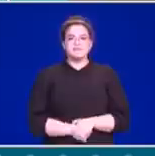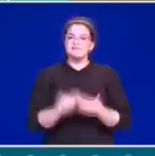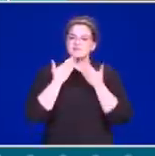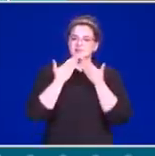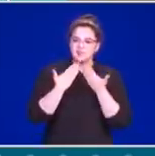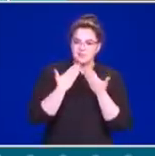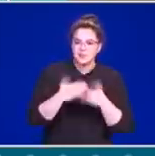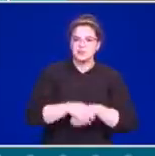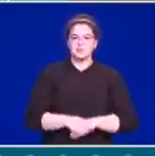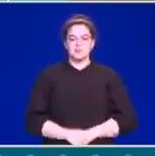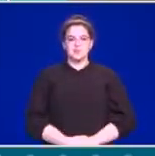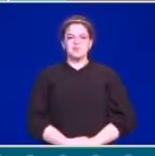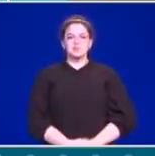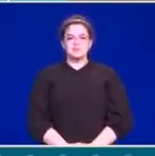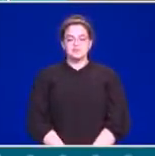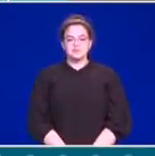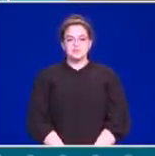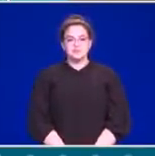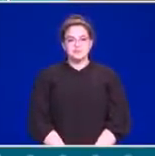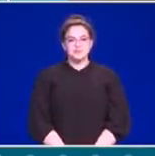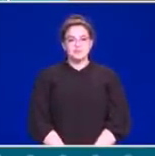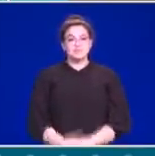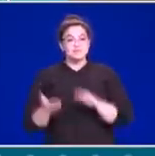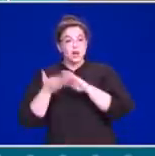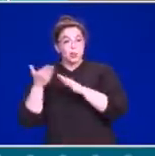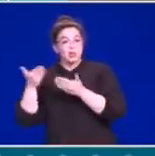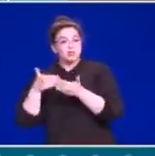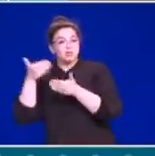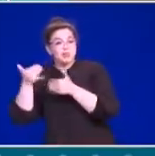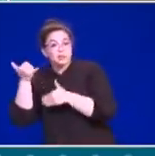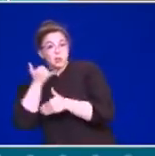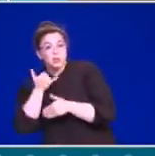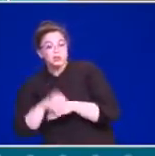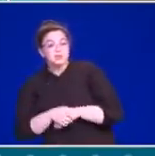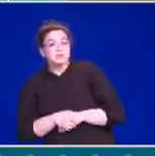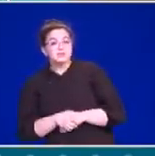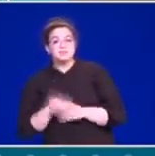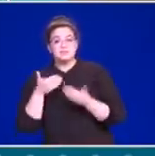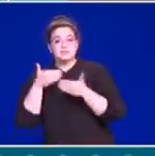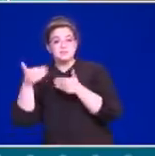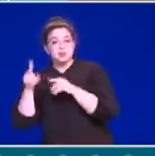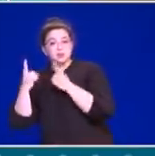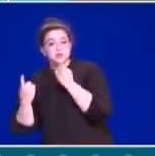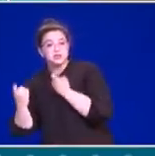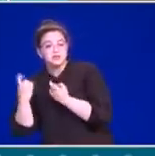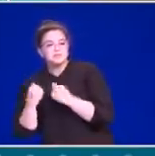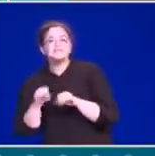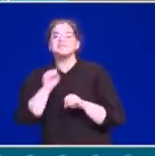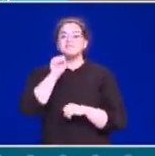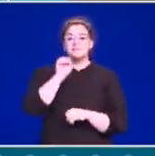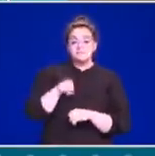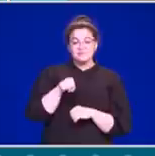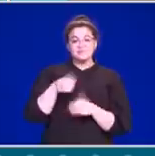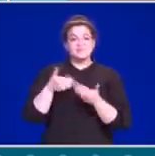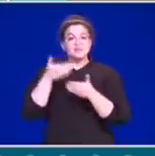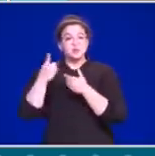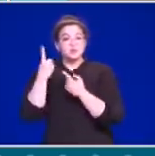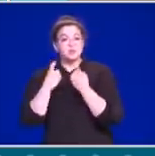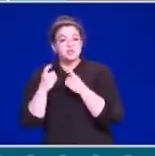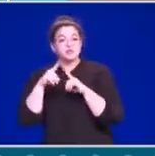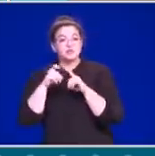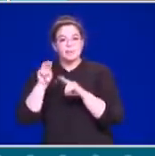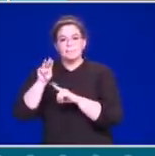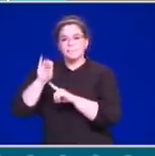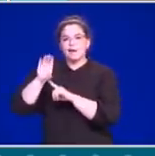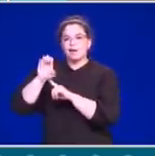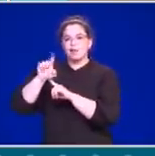Thanks for that line of questioning. Operator, do we have a next caller? Next question? Yes. And the next question has come from